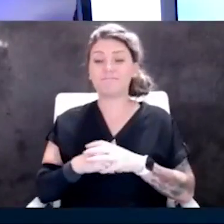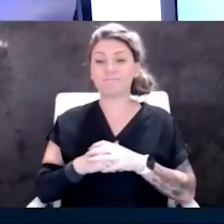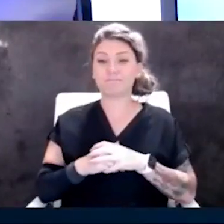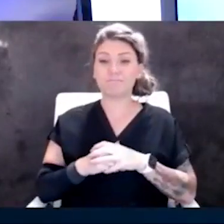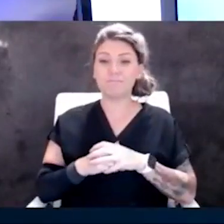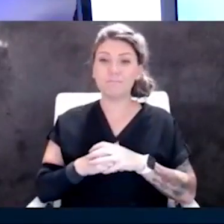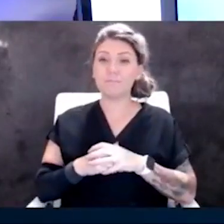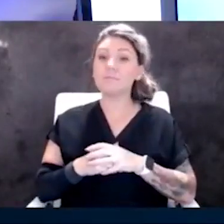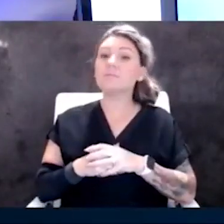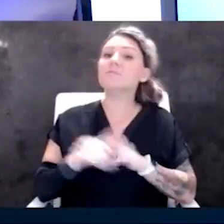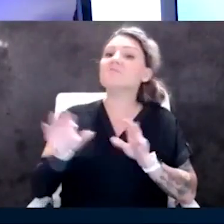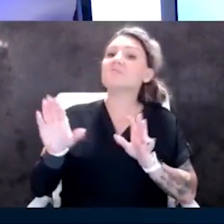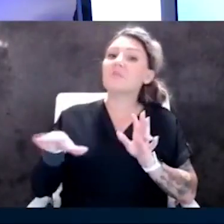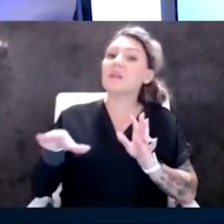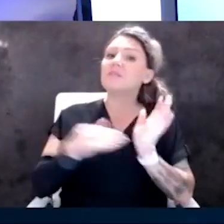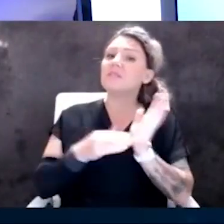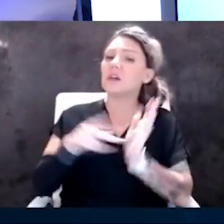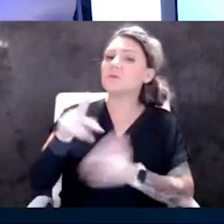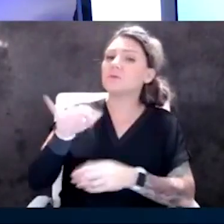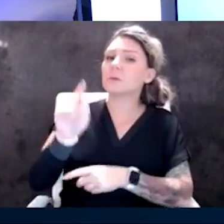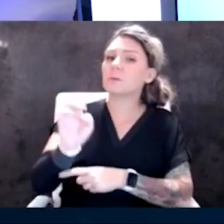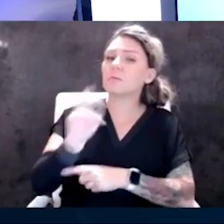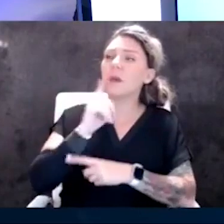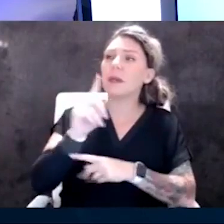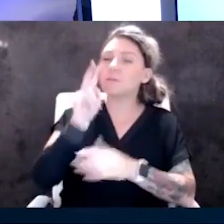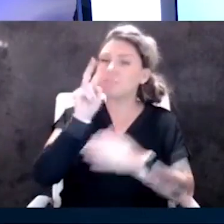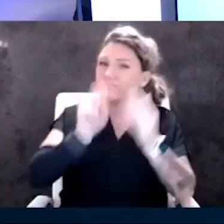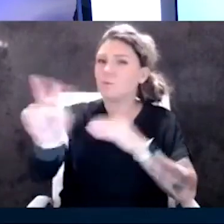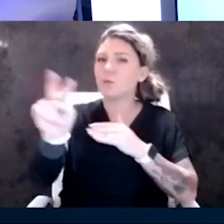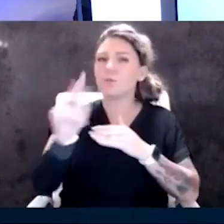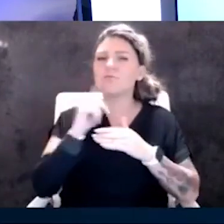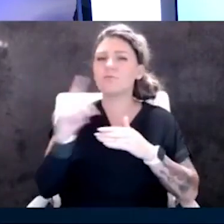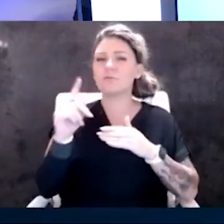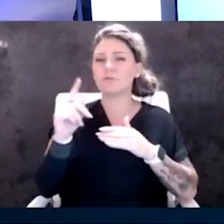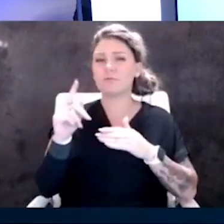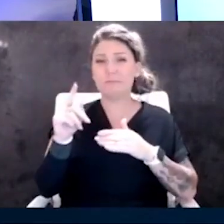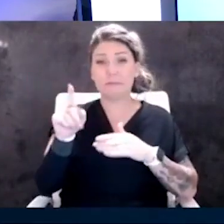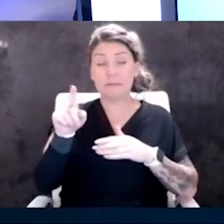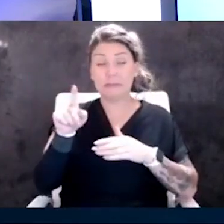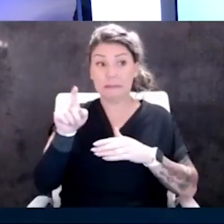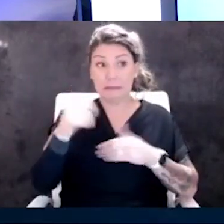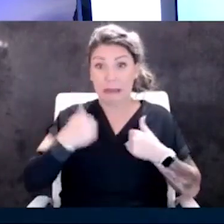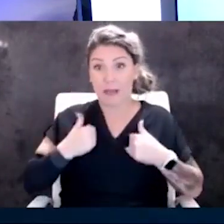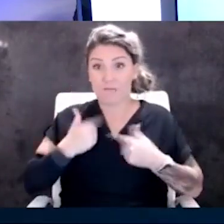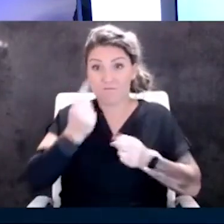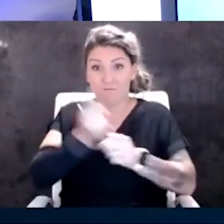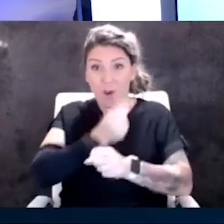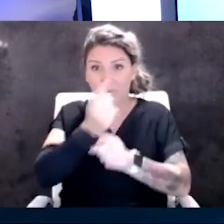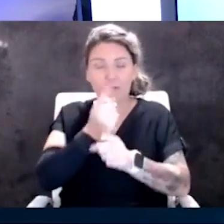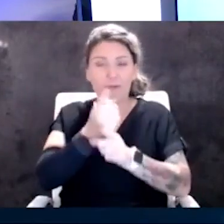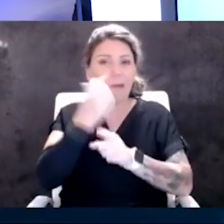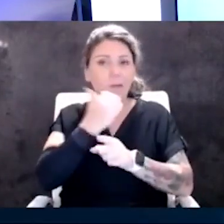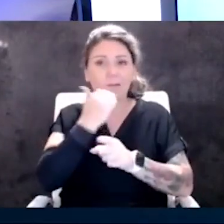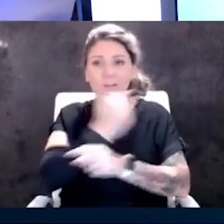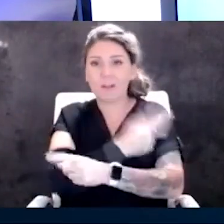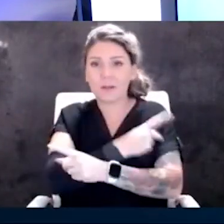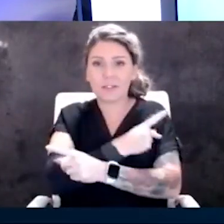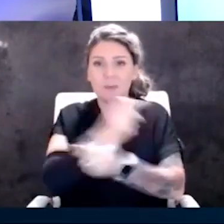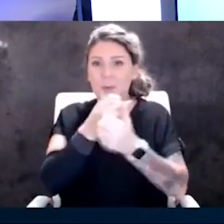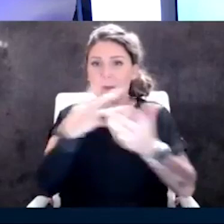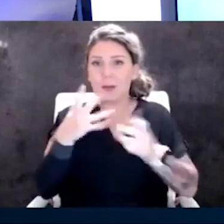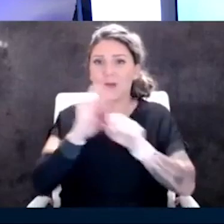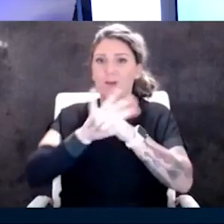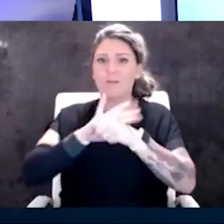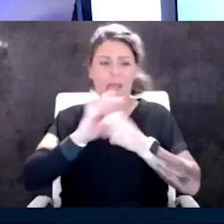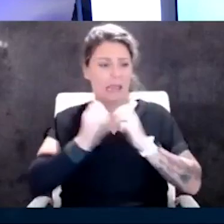the road and think about things, you still have regular patients to take care of, people who don't have COVID. How can the health system be of